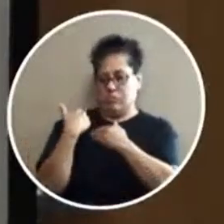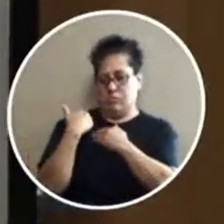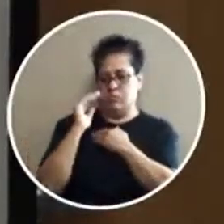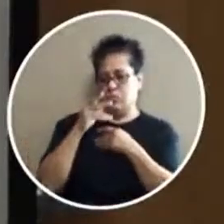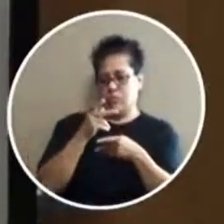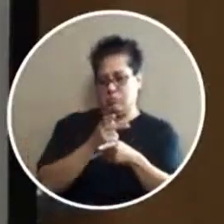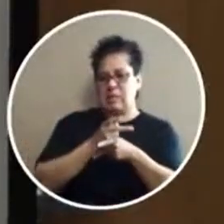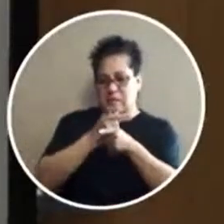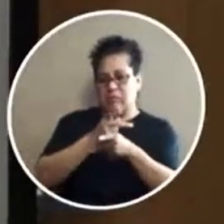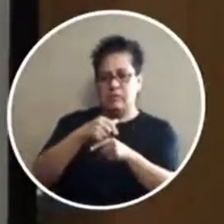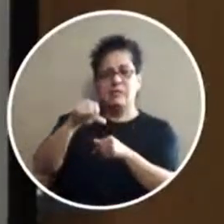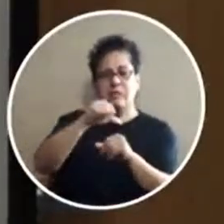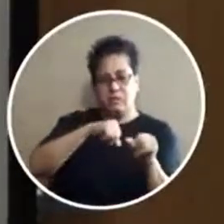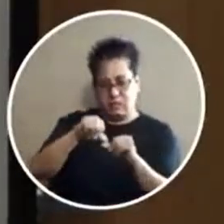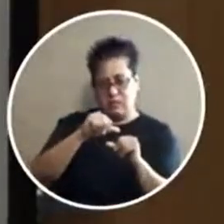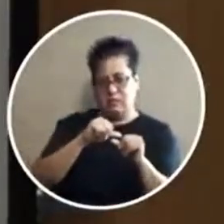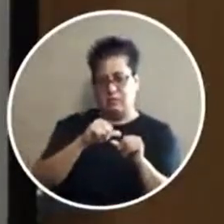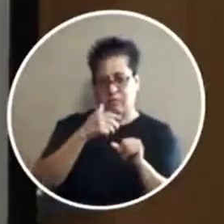other.